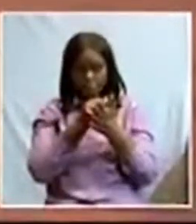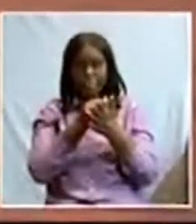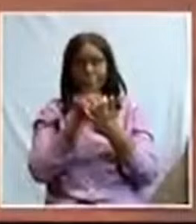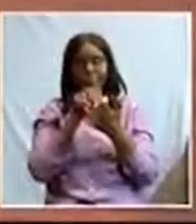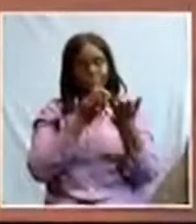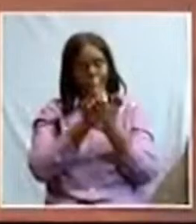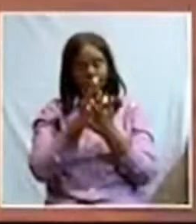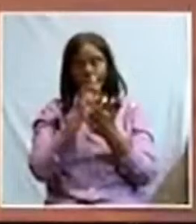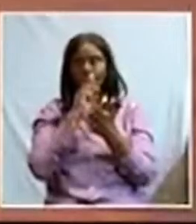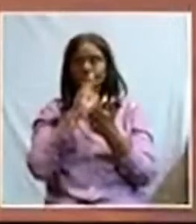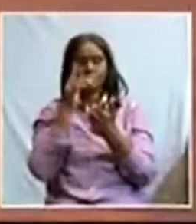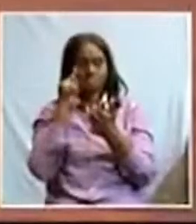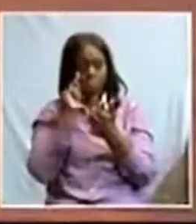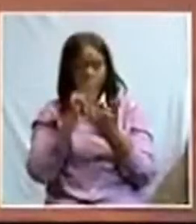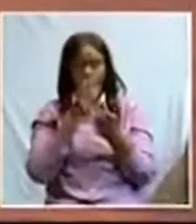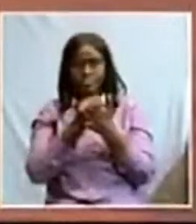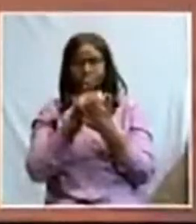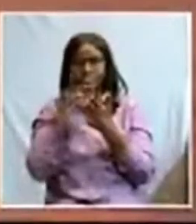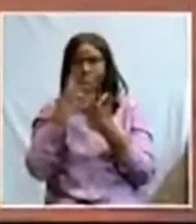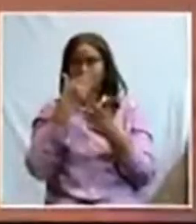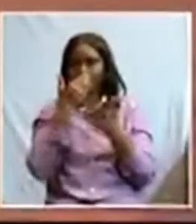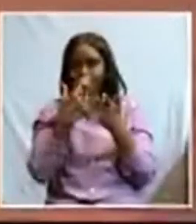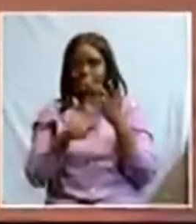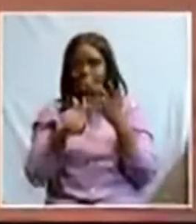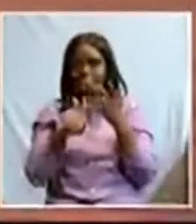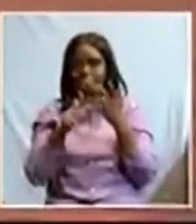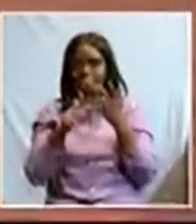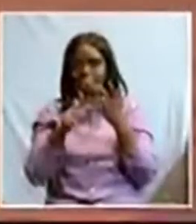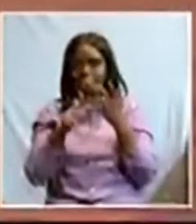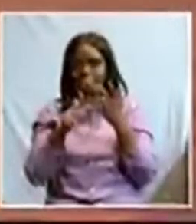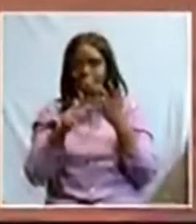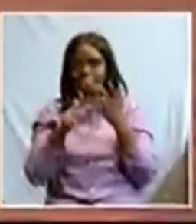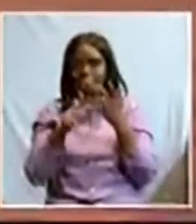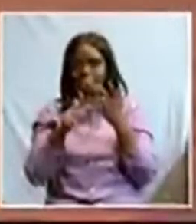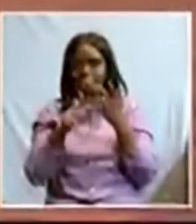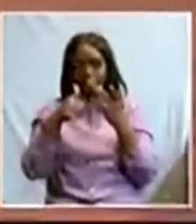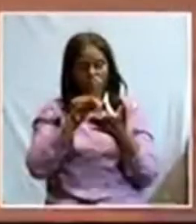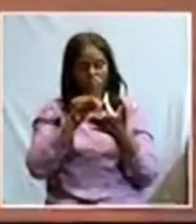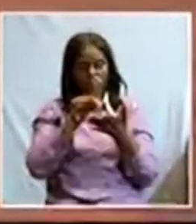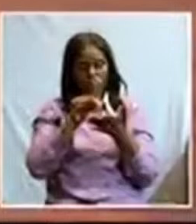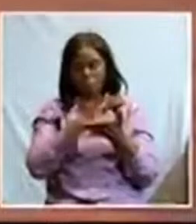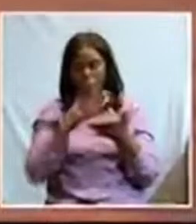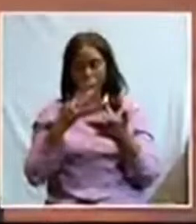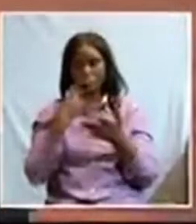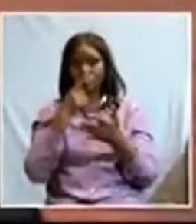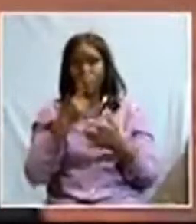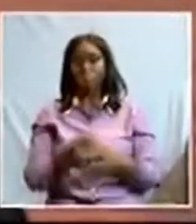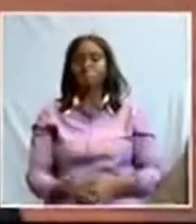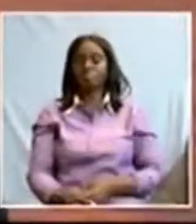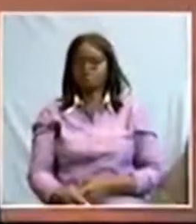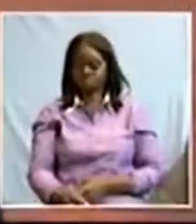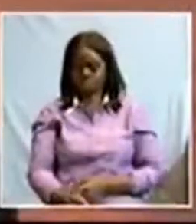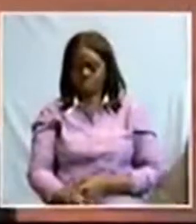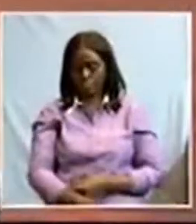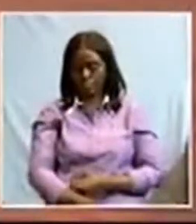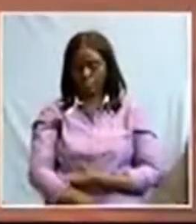right owner of this money? Who is supposed to demand a repayment?